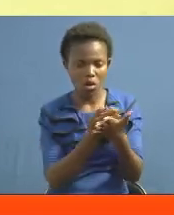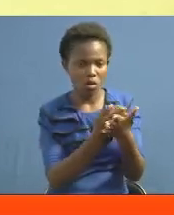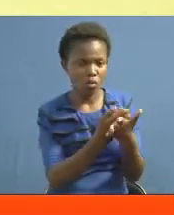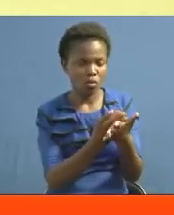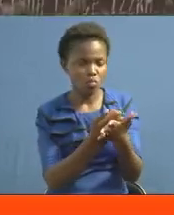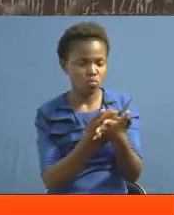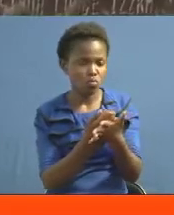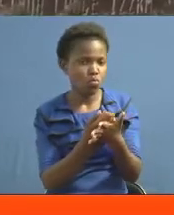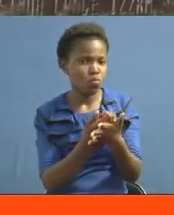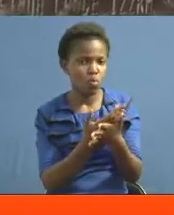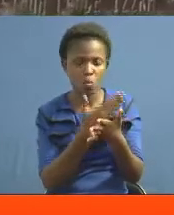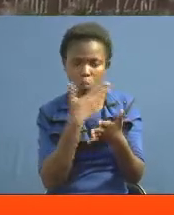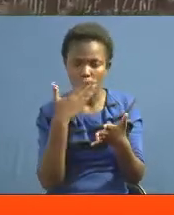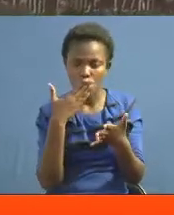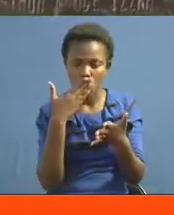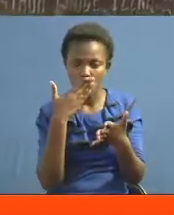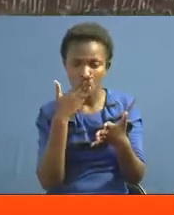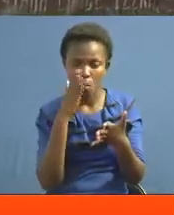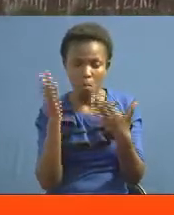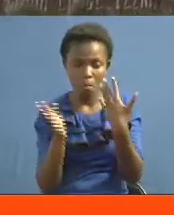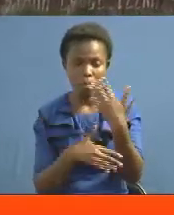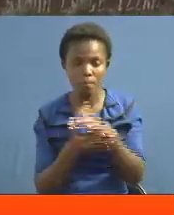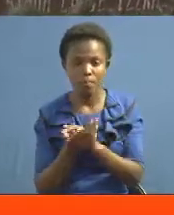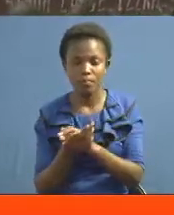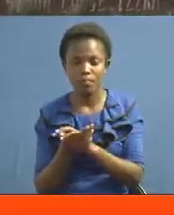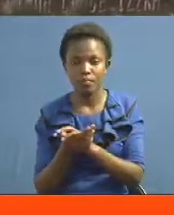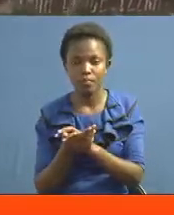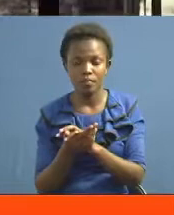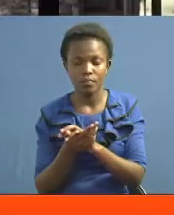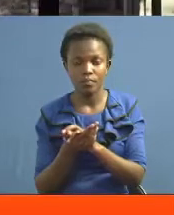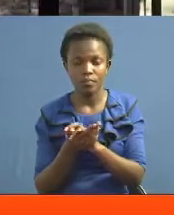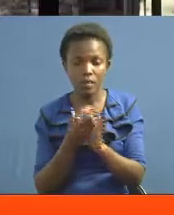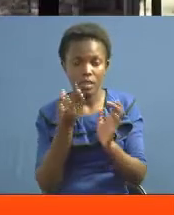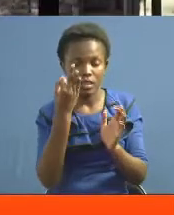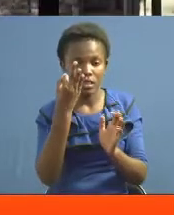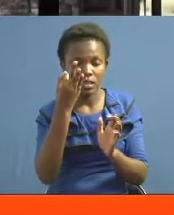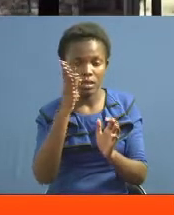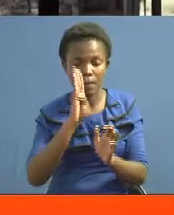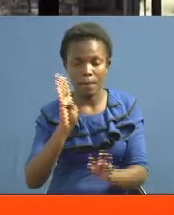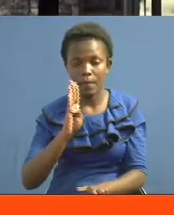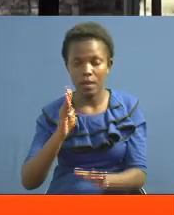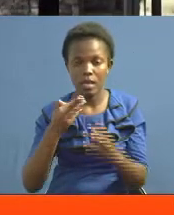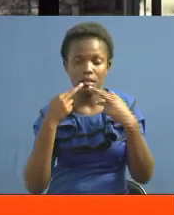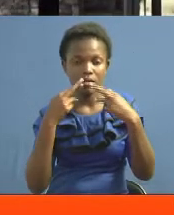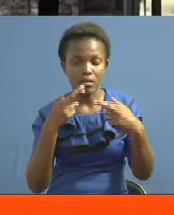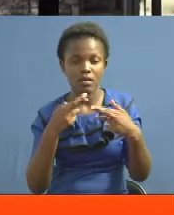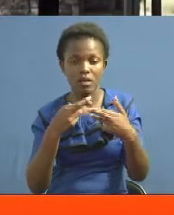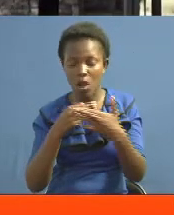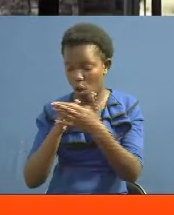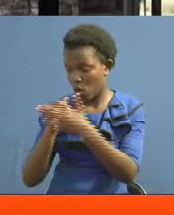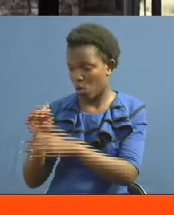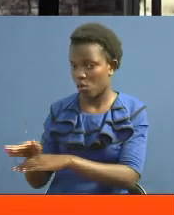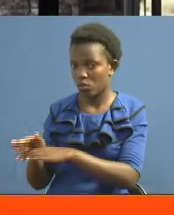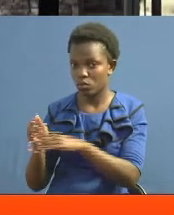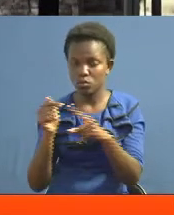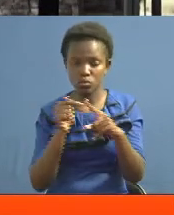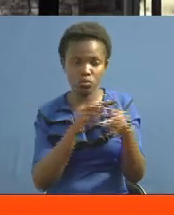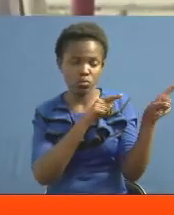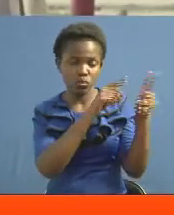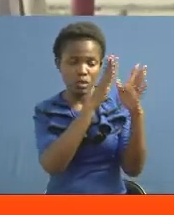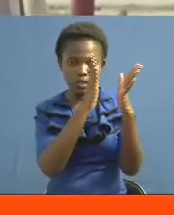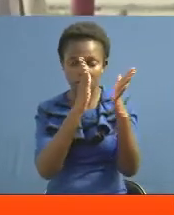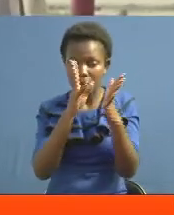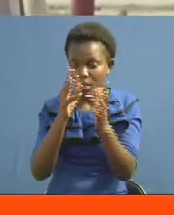is worse. Since the third month of last year, 3 billion Kenya shillings have been recorded as losses to the